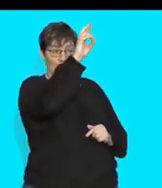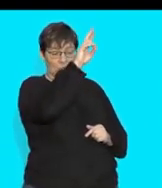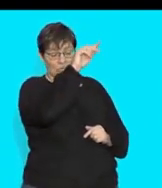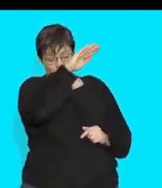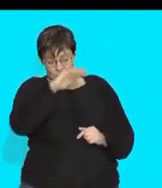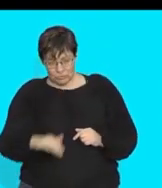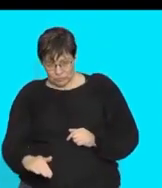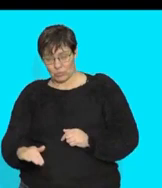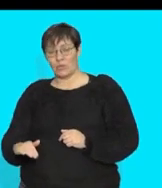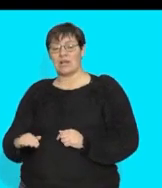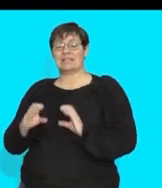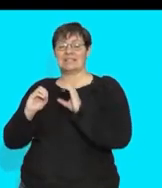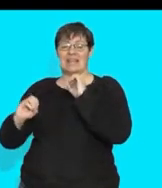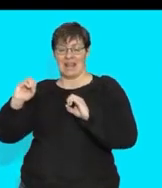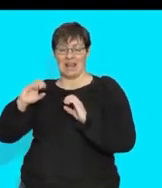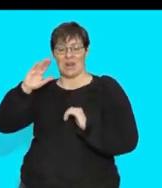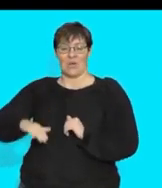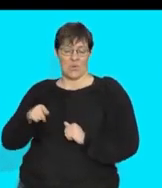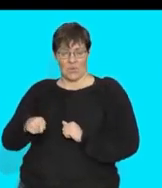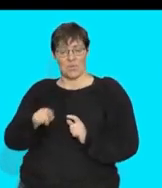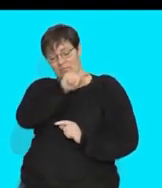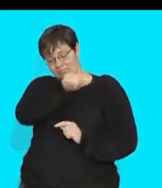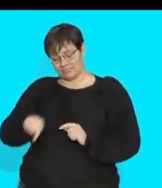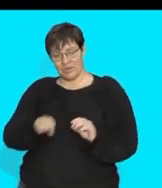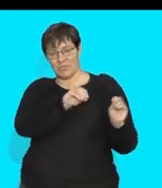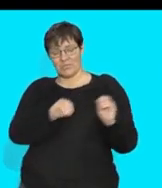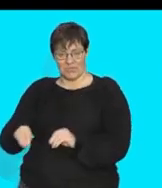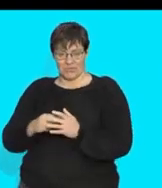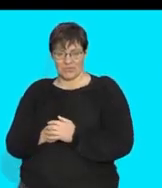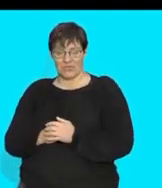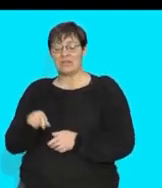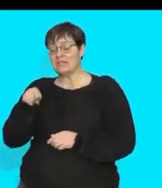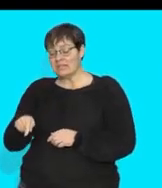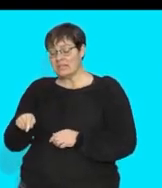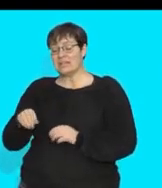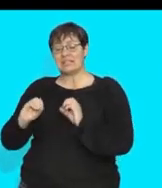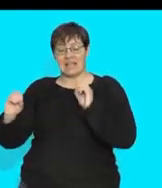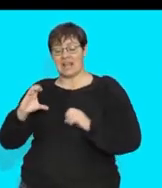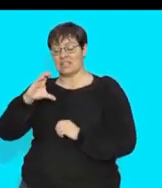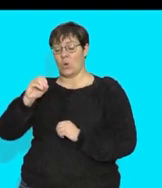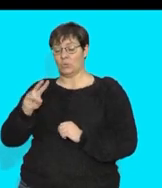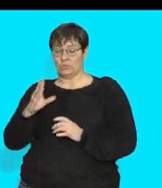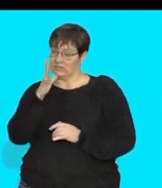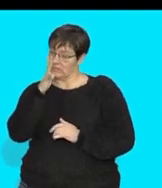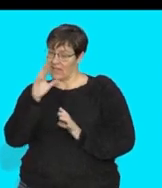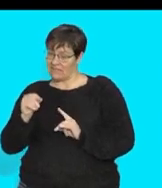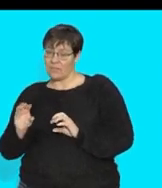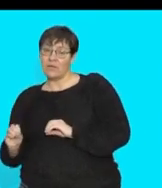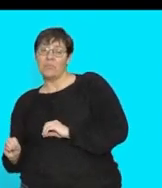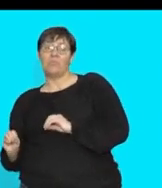low concentration in the cells. The cells have a high concentration of carbon dioxide, and that moves